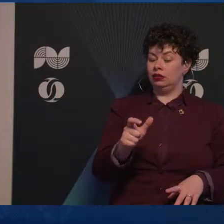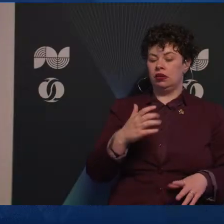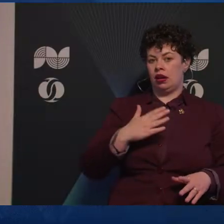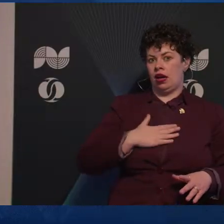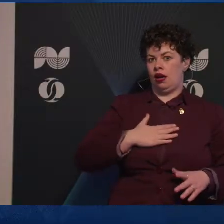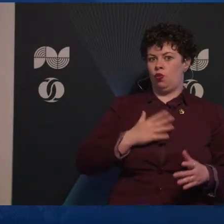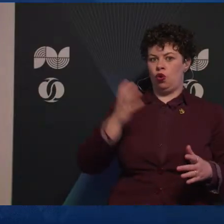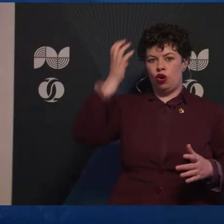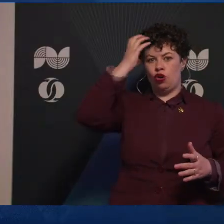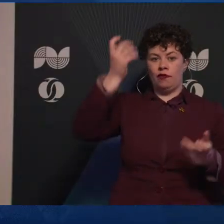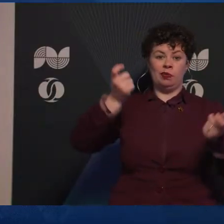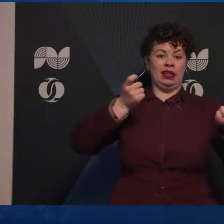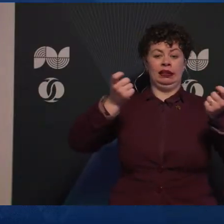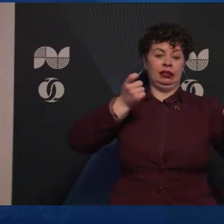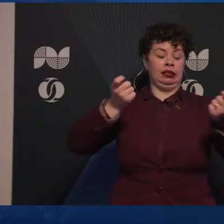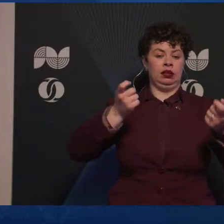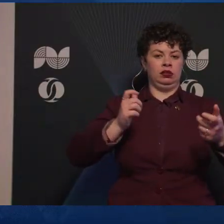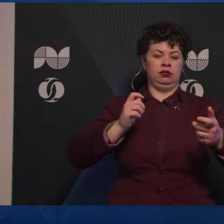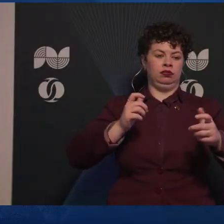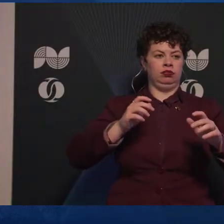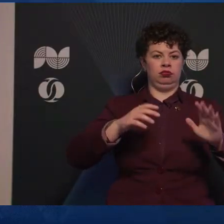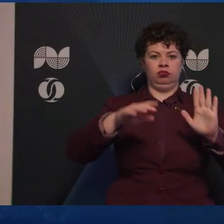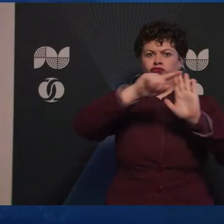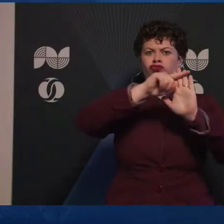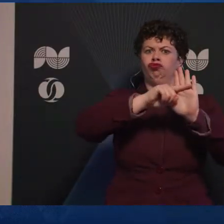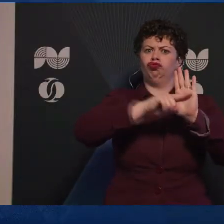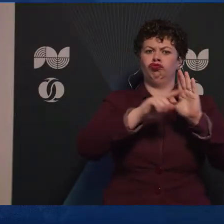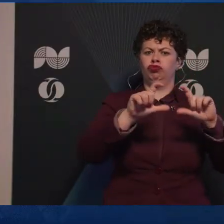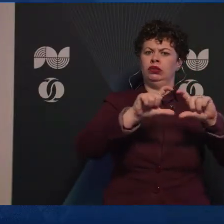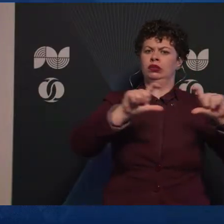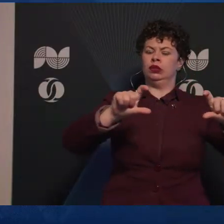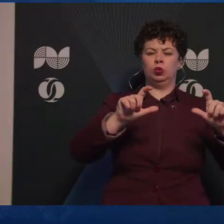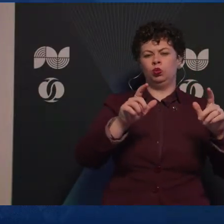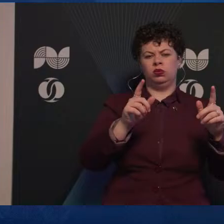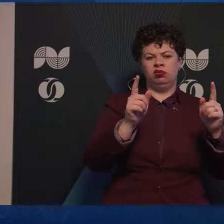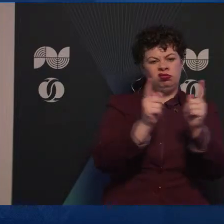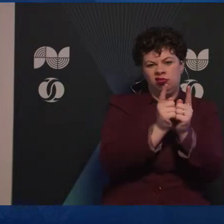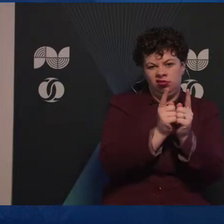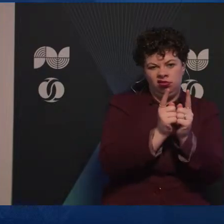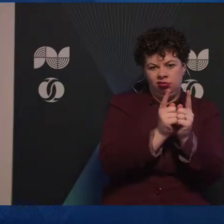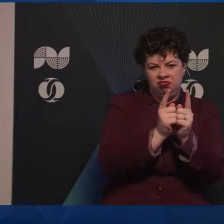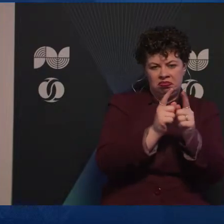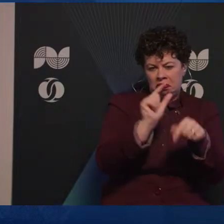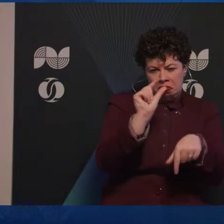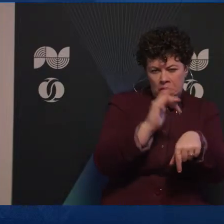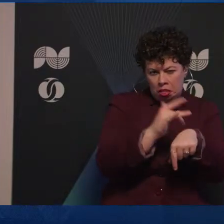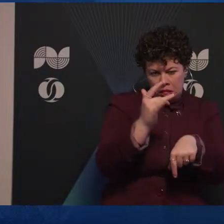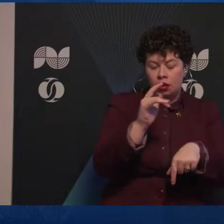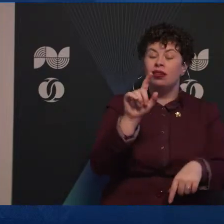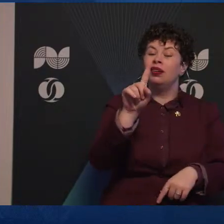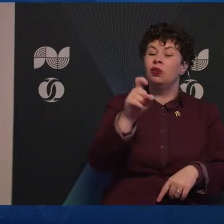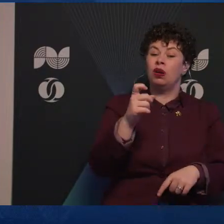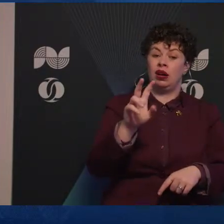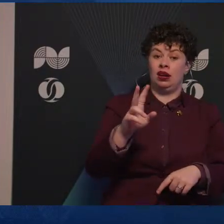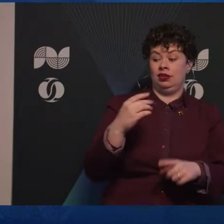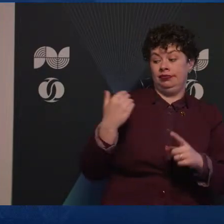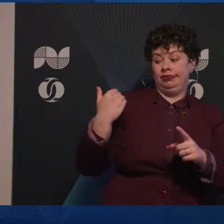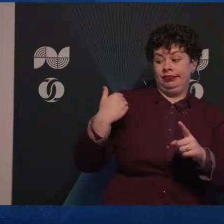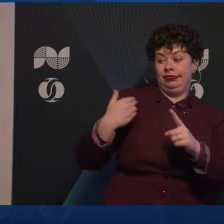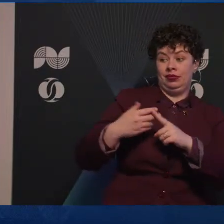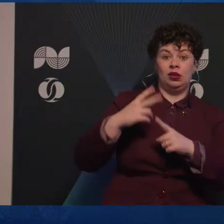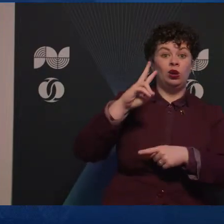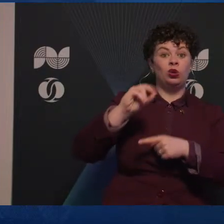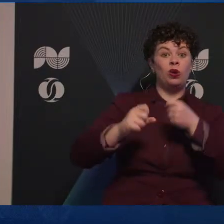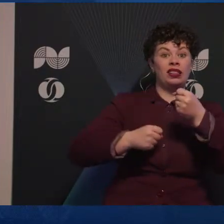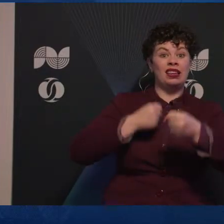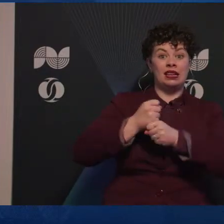was very short, because in the last 20 years, our change in the prime minister was very